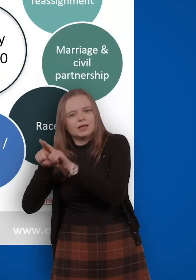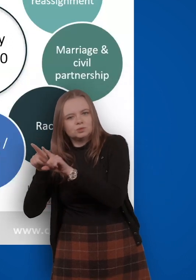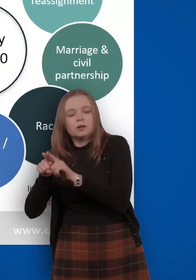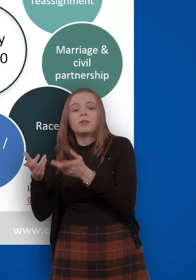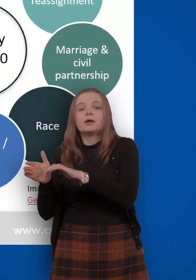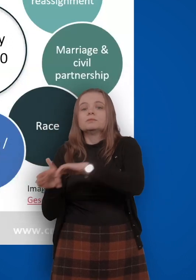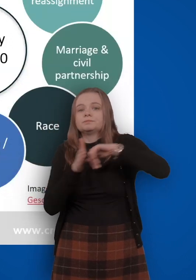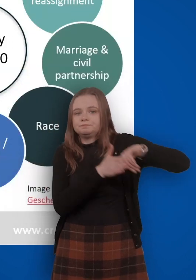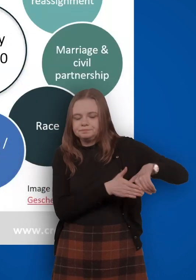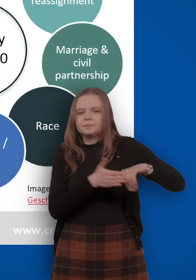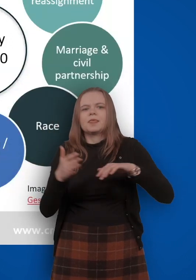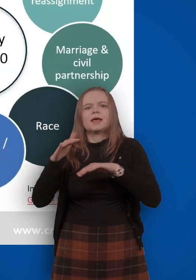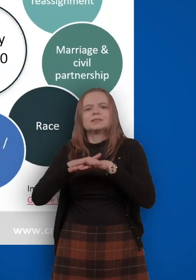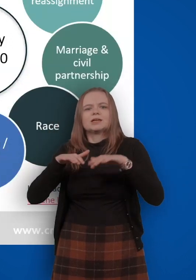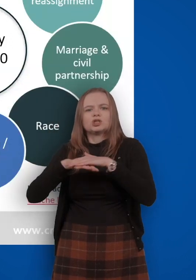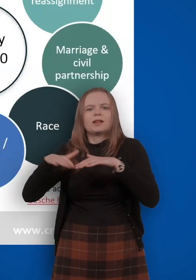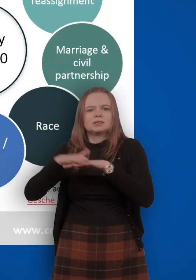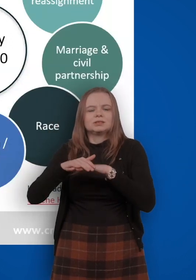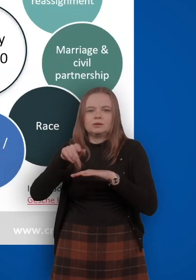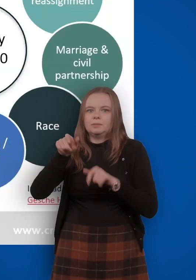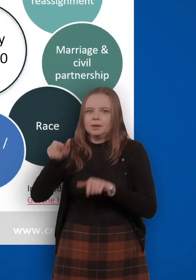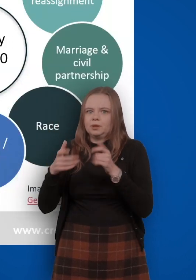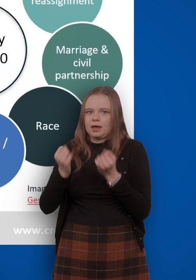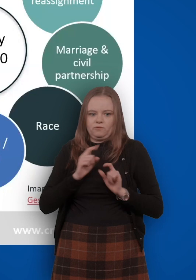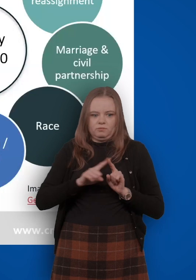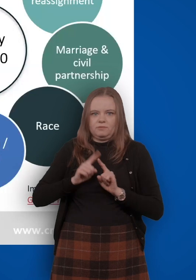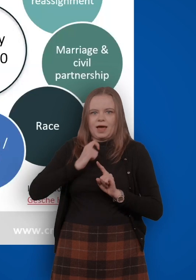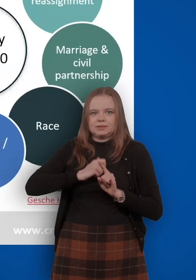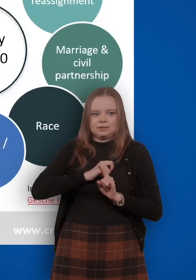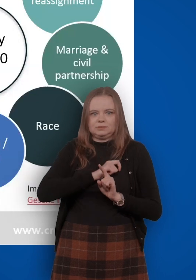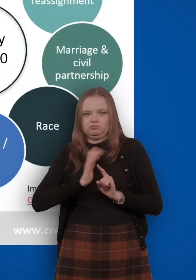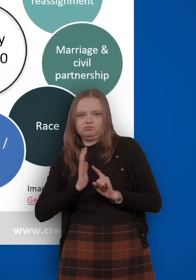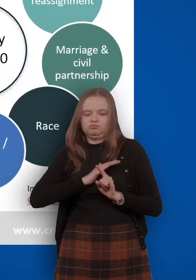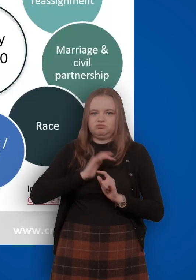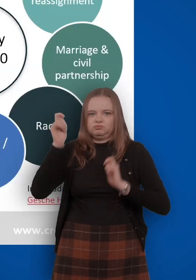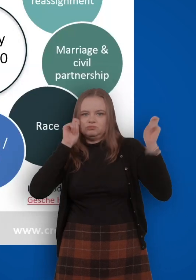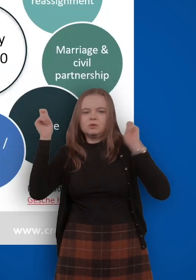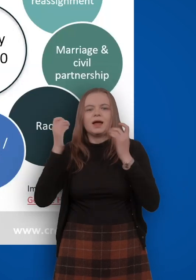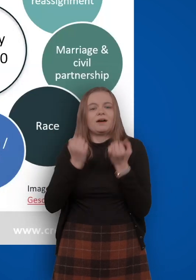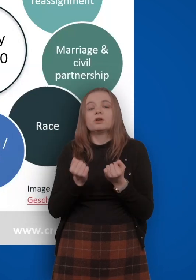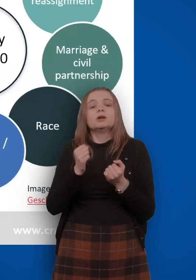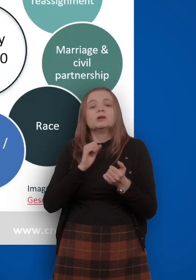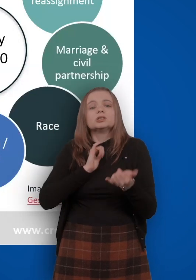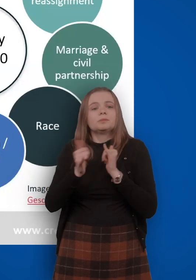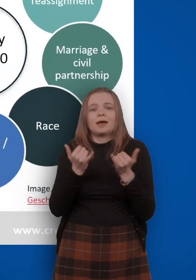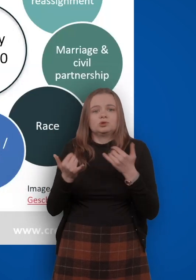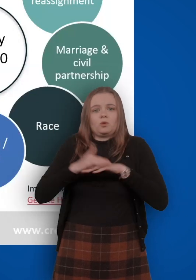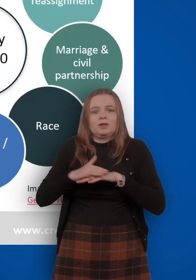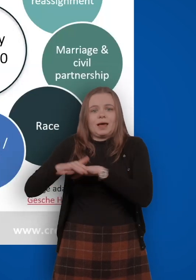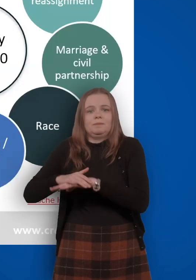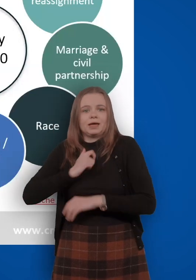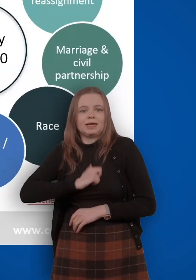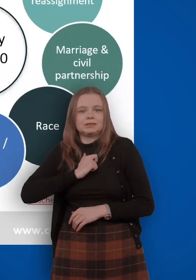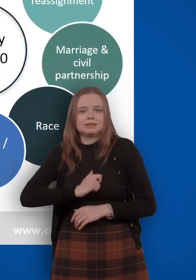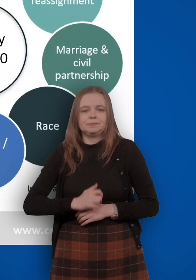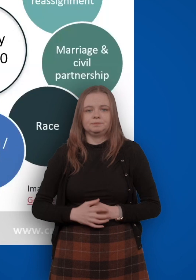about intersectionality, which is this idea that people have multiple identities and that these may overlap with each other in different types of